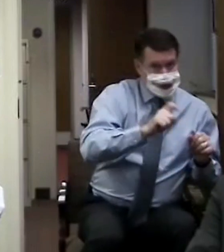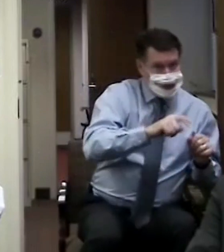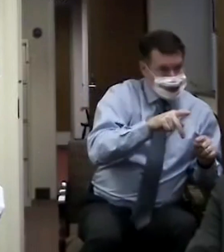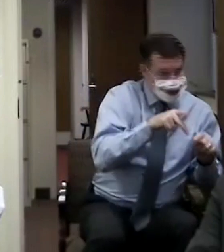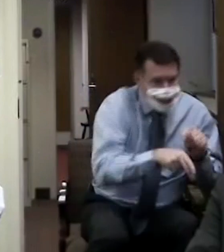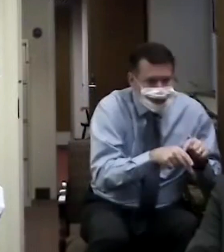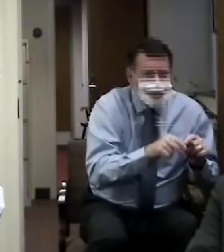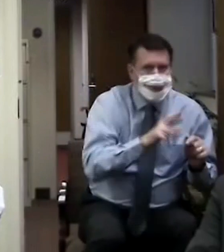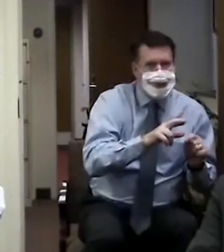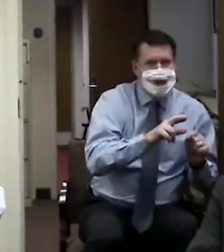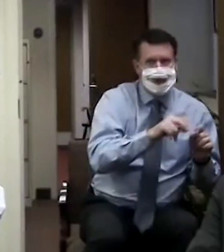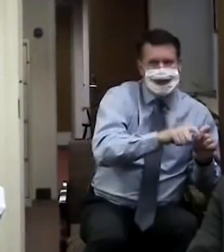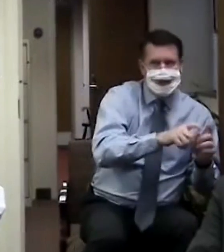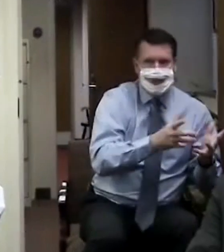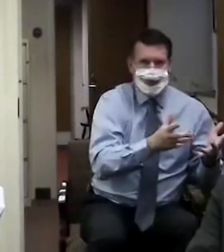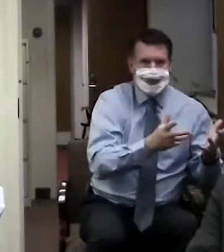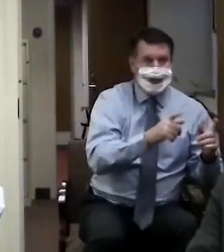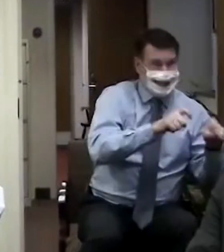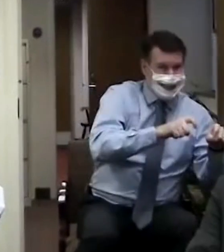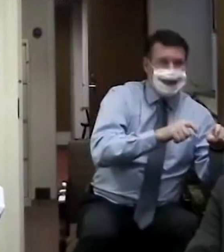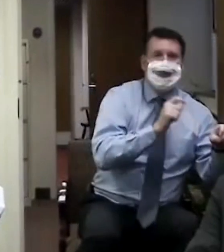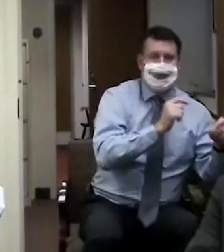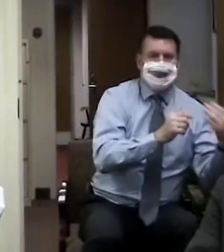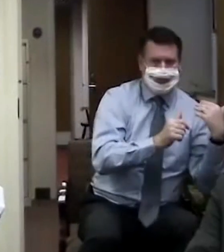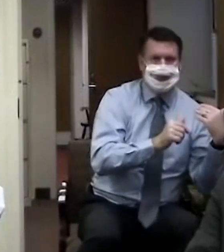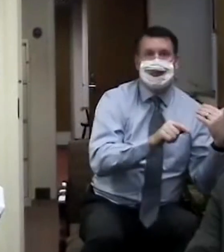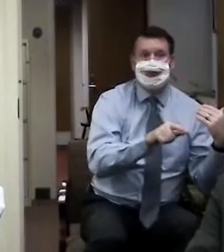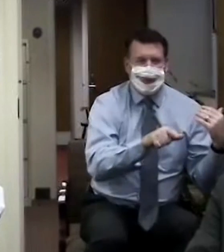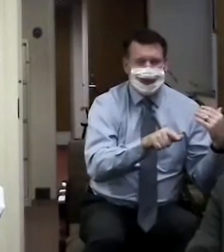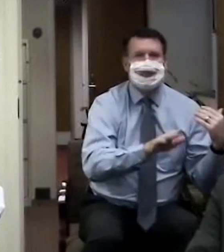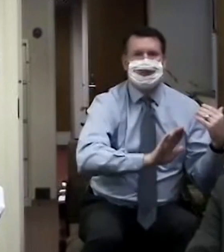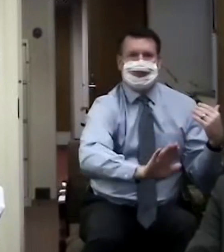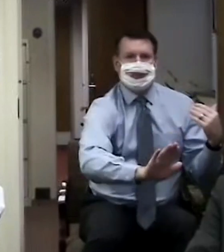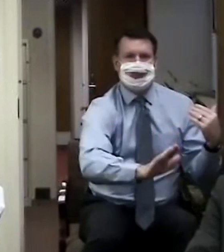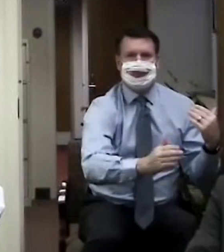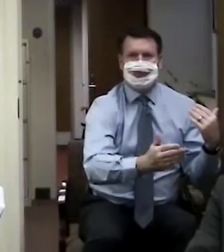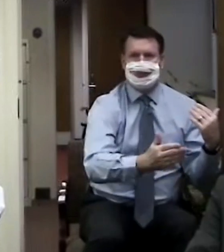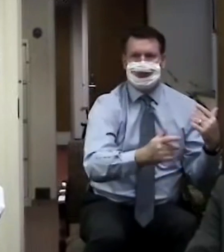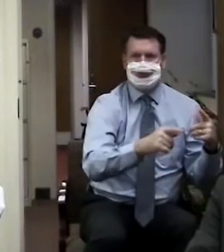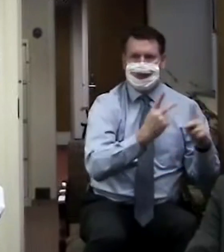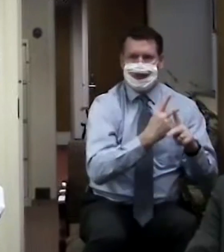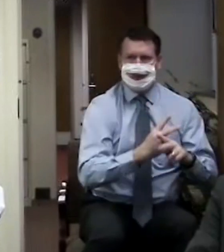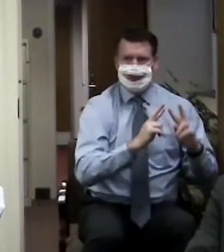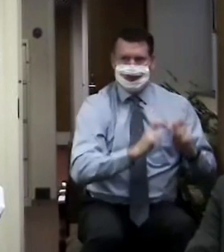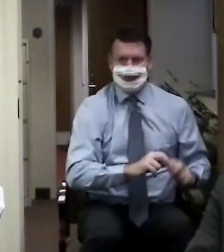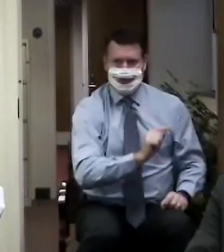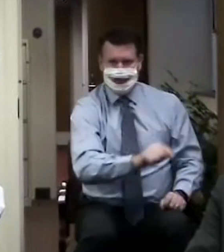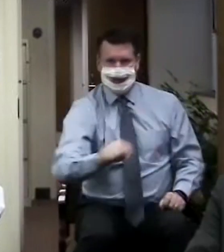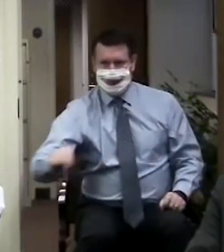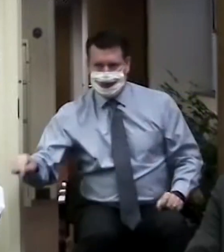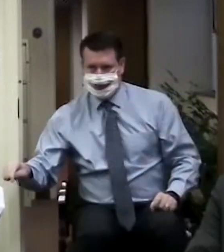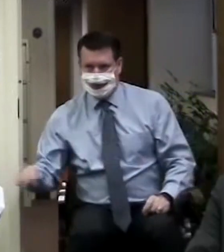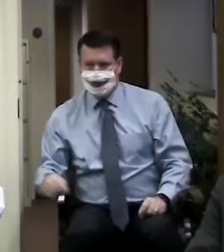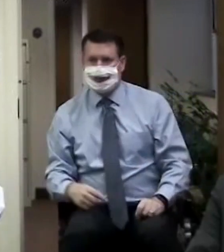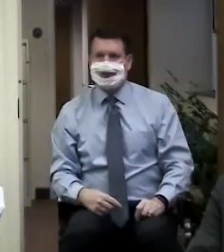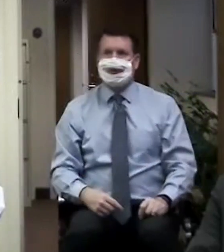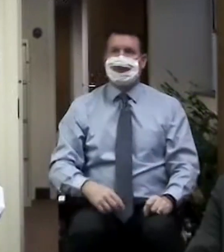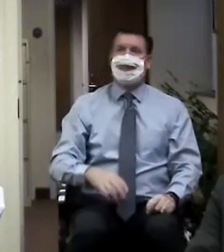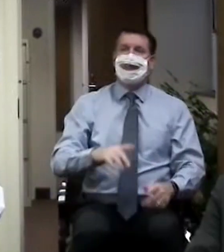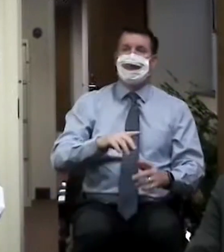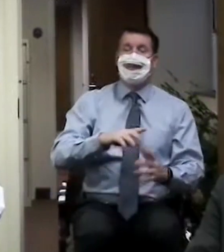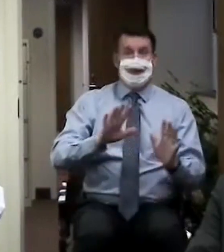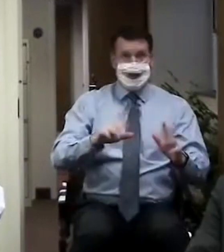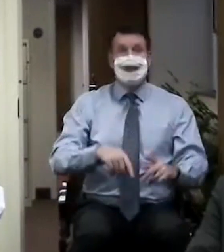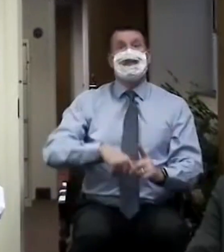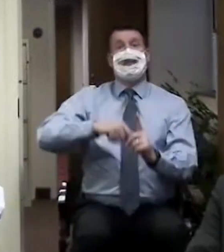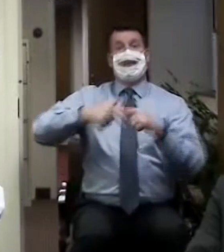a shared sacrifice in terms of employees in affected areas really sharing in